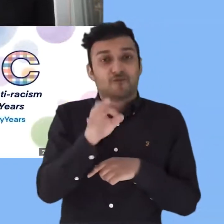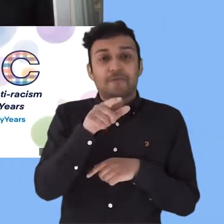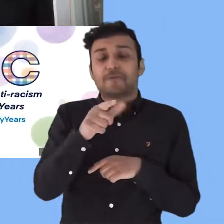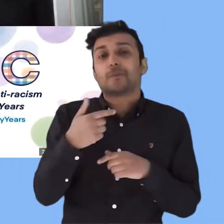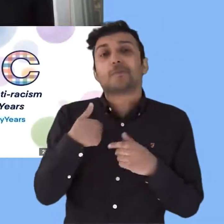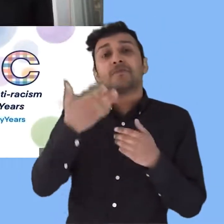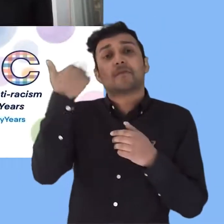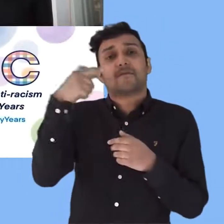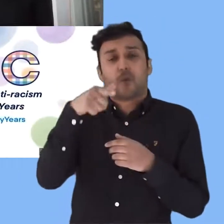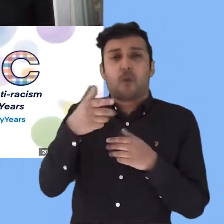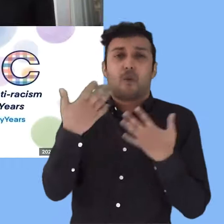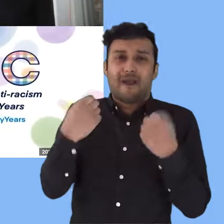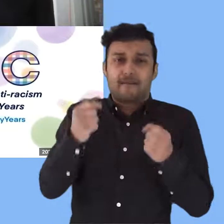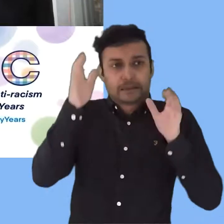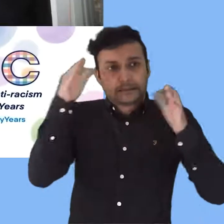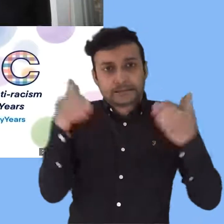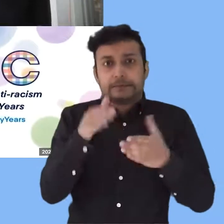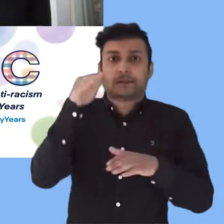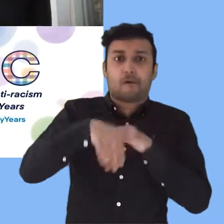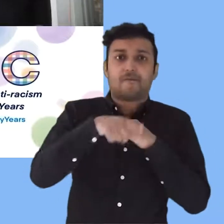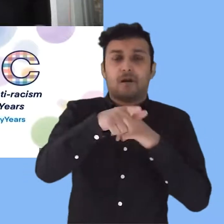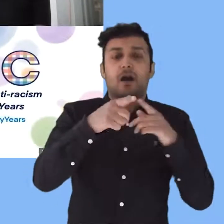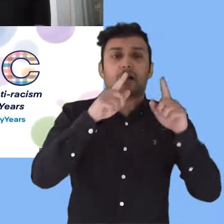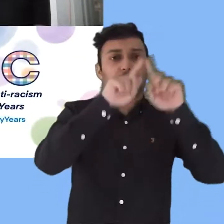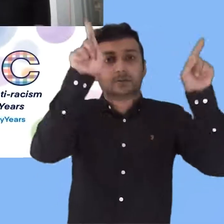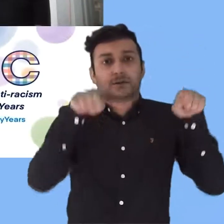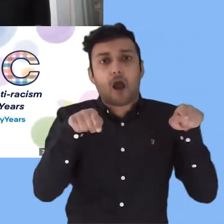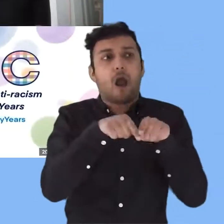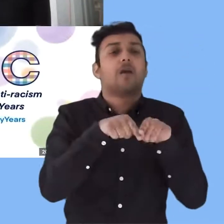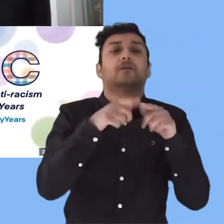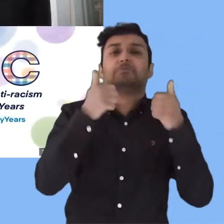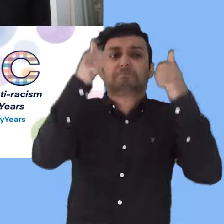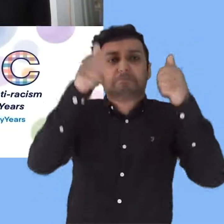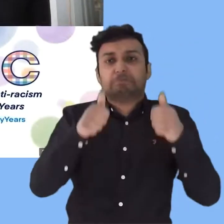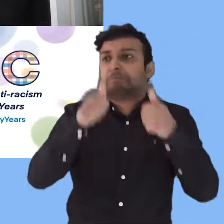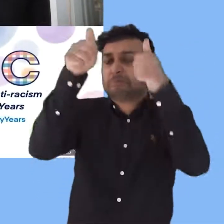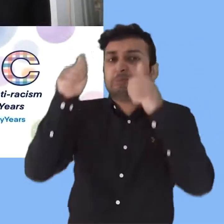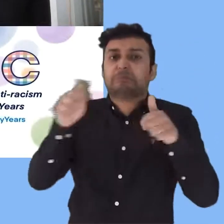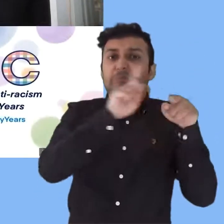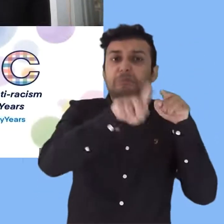in a variety of languages. How important is this?